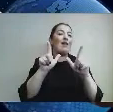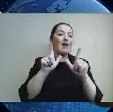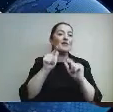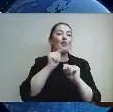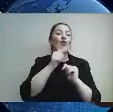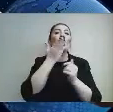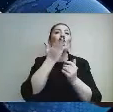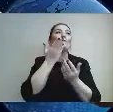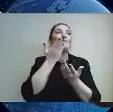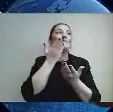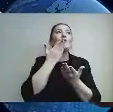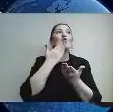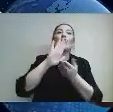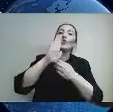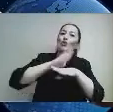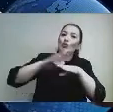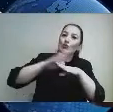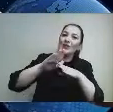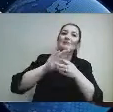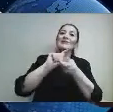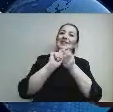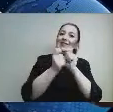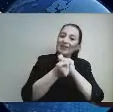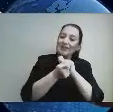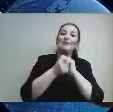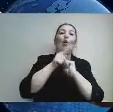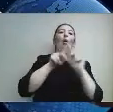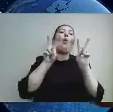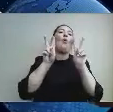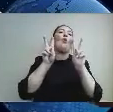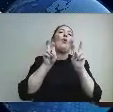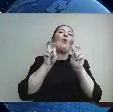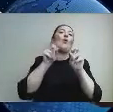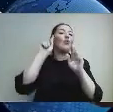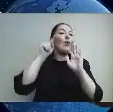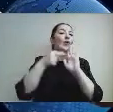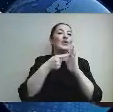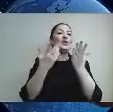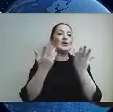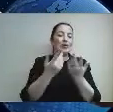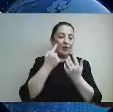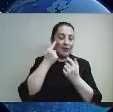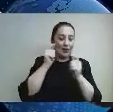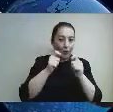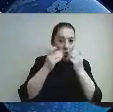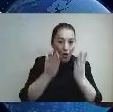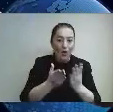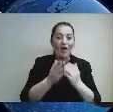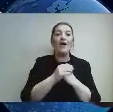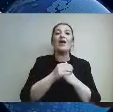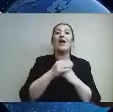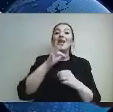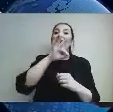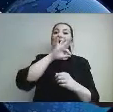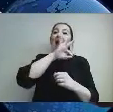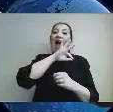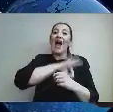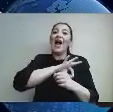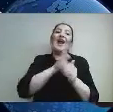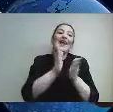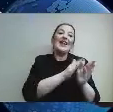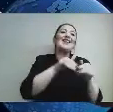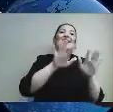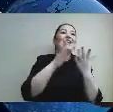try to maximize the impact rather than the profit. Everyone, I think, has a consensus on